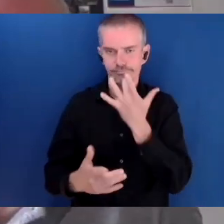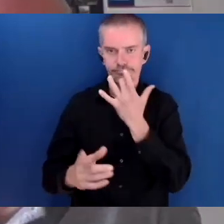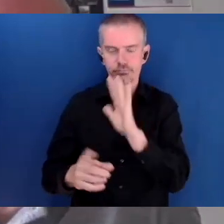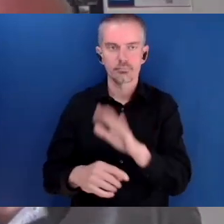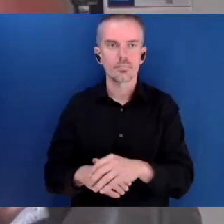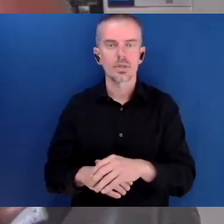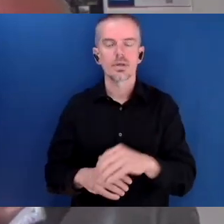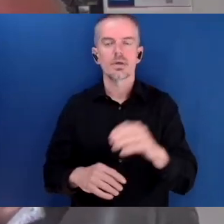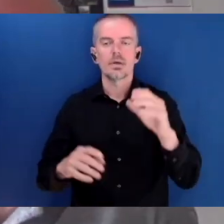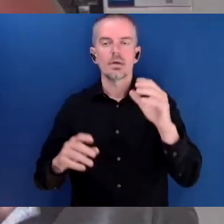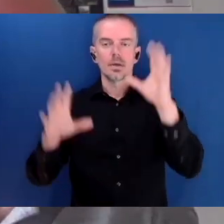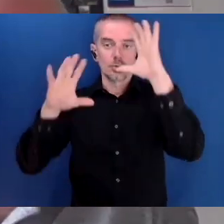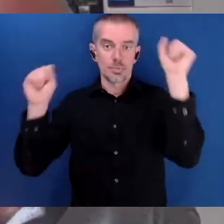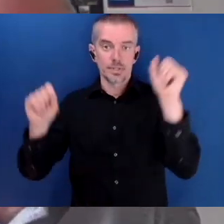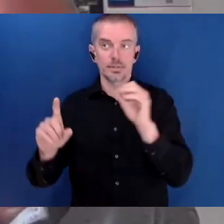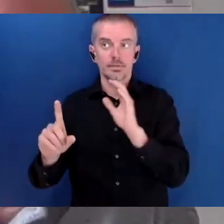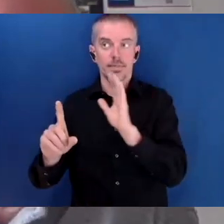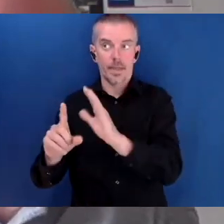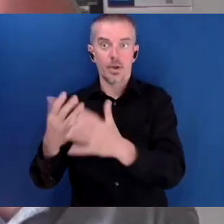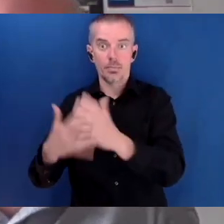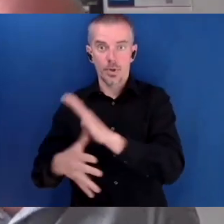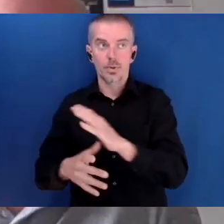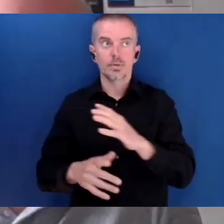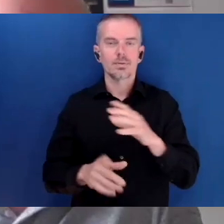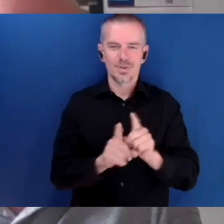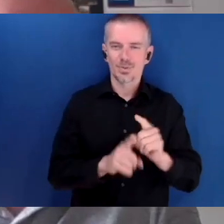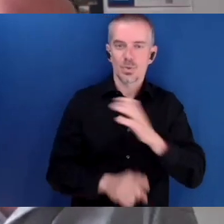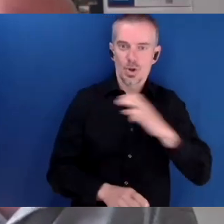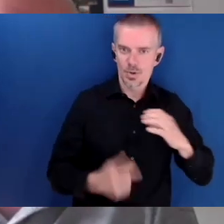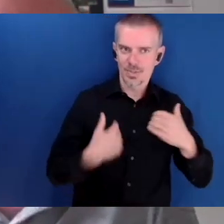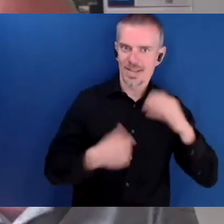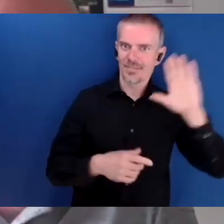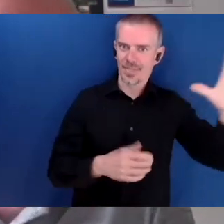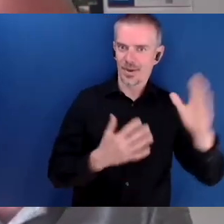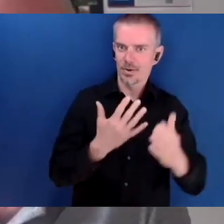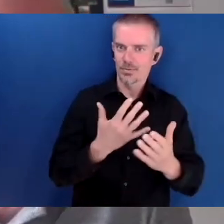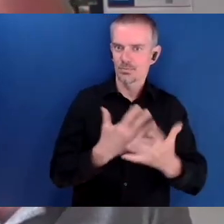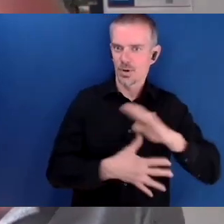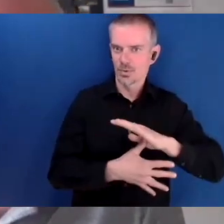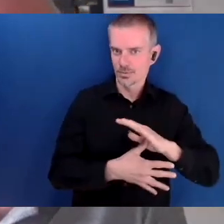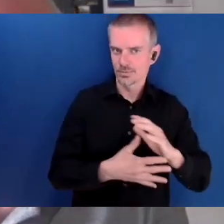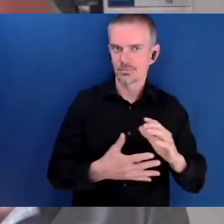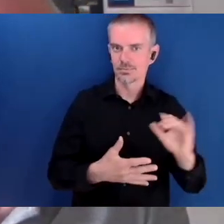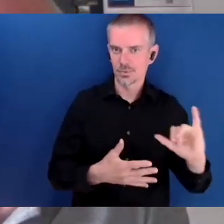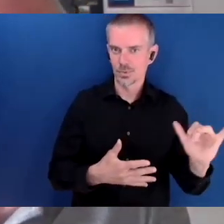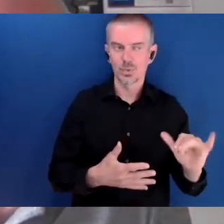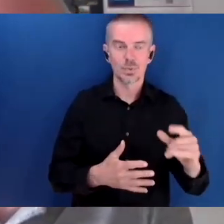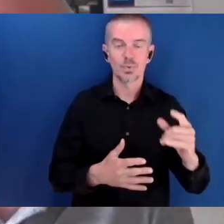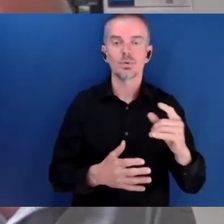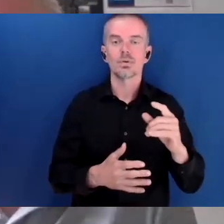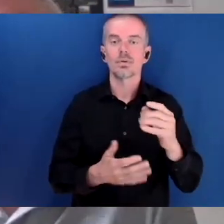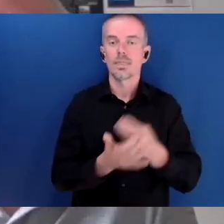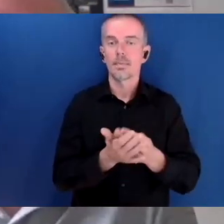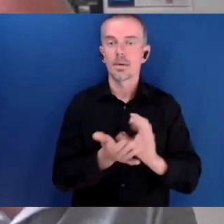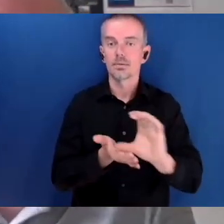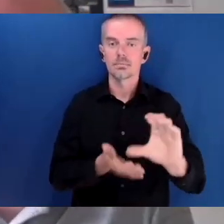branch administration priorities, Congress has priorities, and they can write those into our appropriations laws